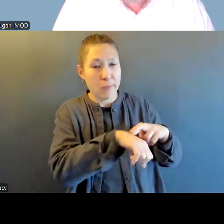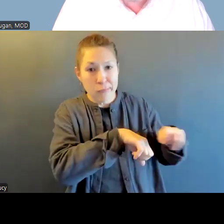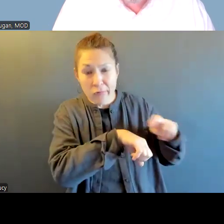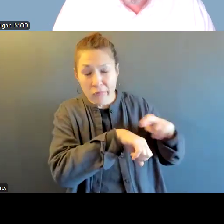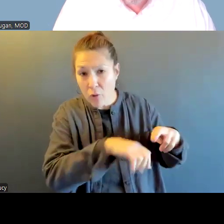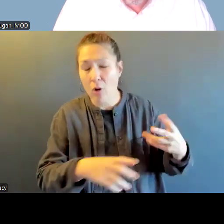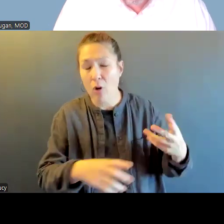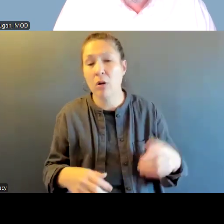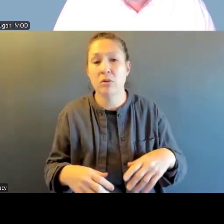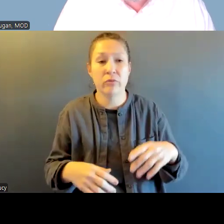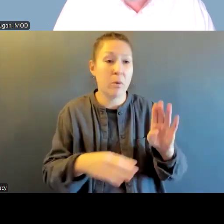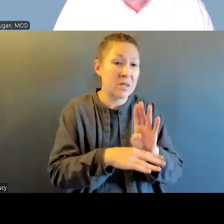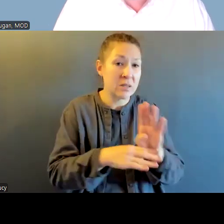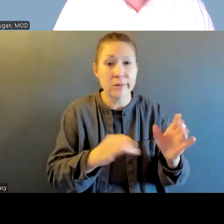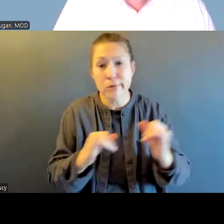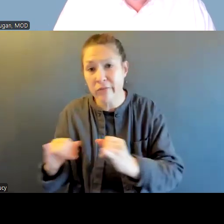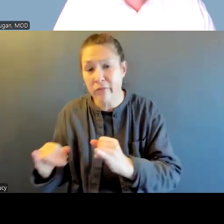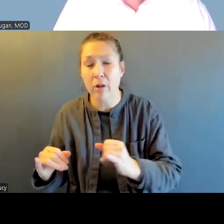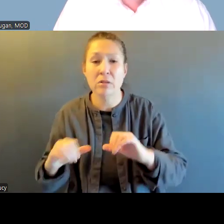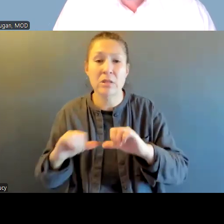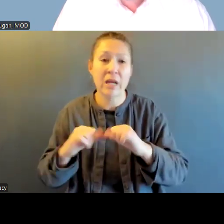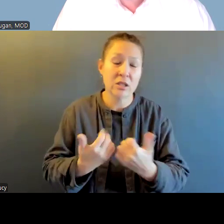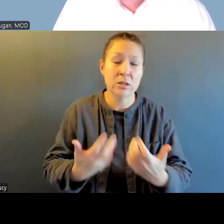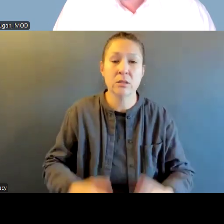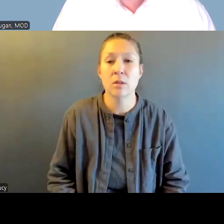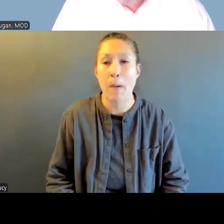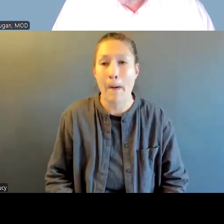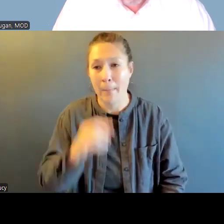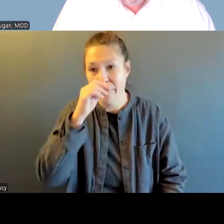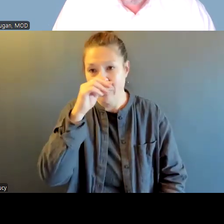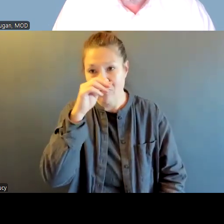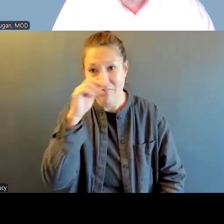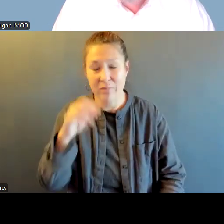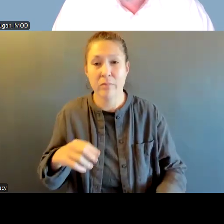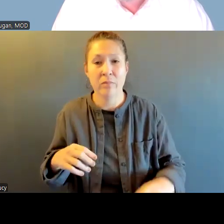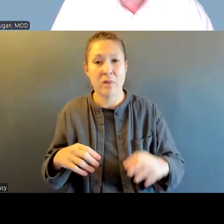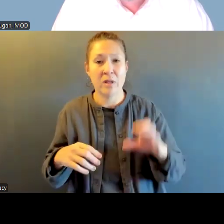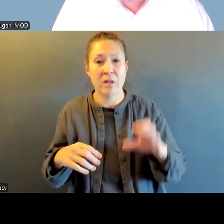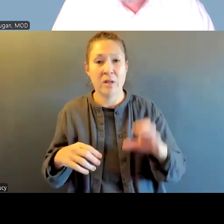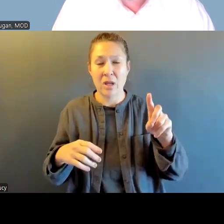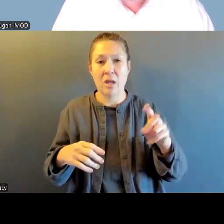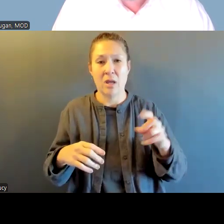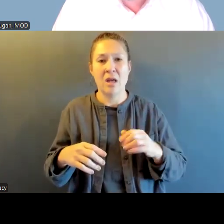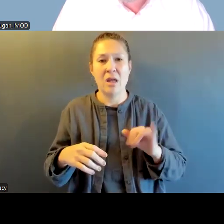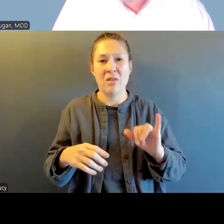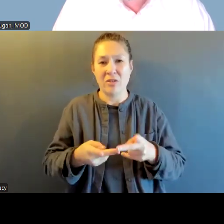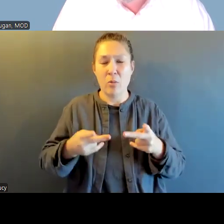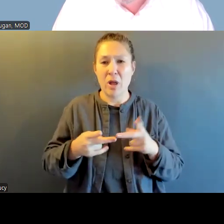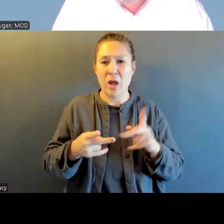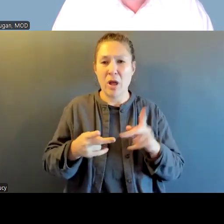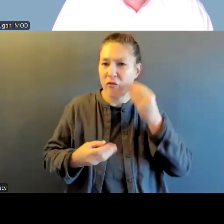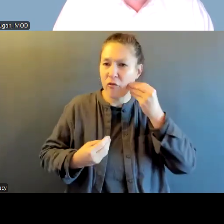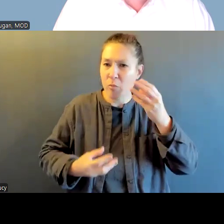agencies. CODs maintain repositories of state, local, and federal resources, helping individuals find support in the areas